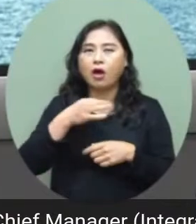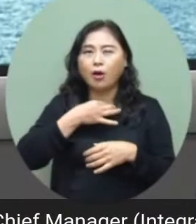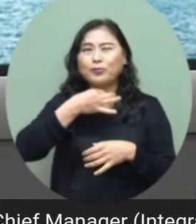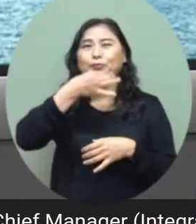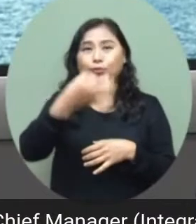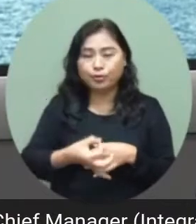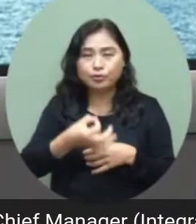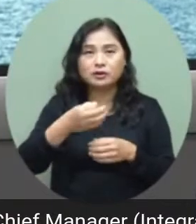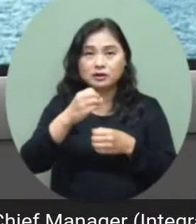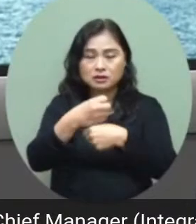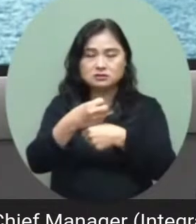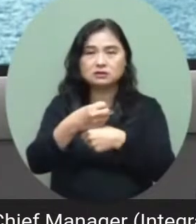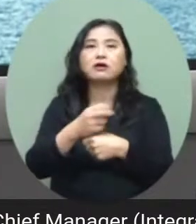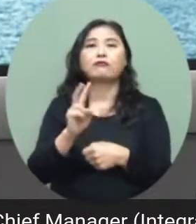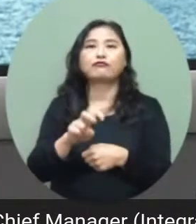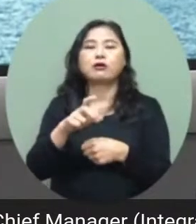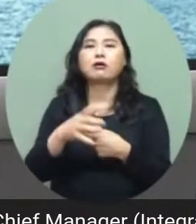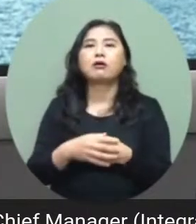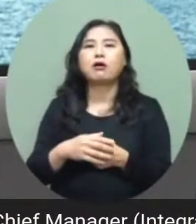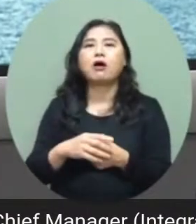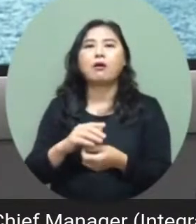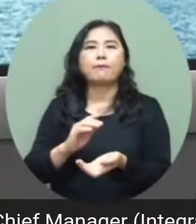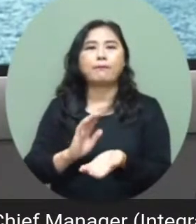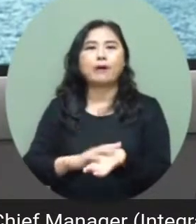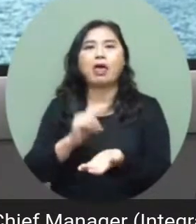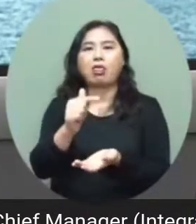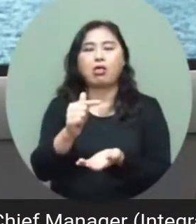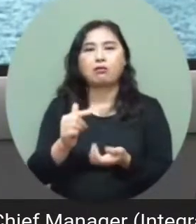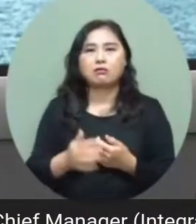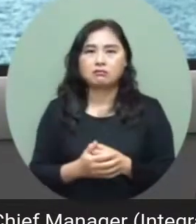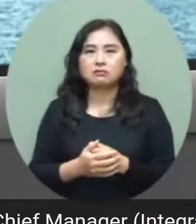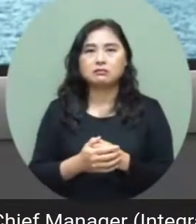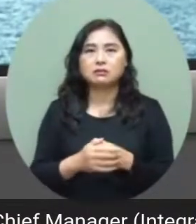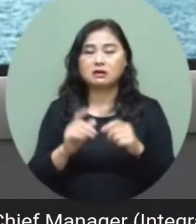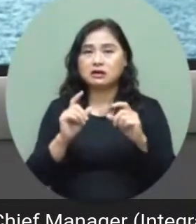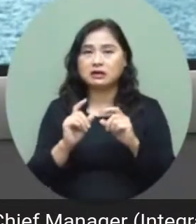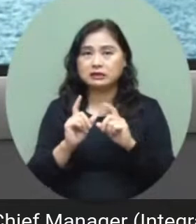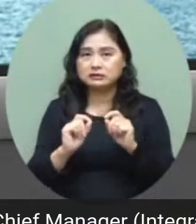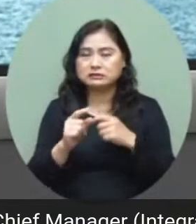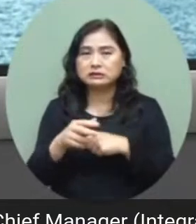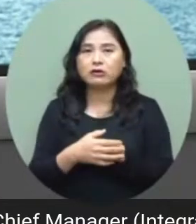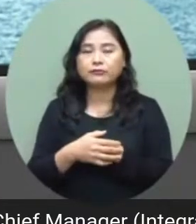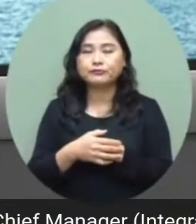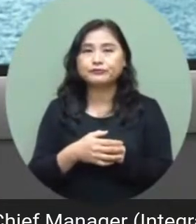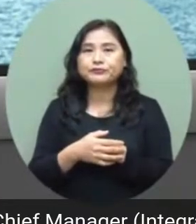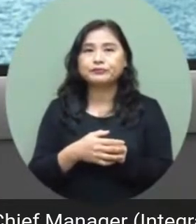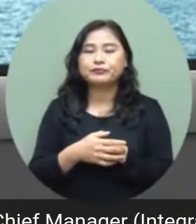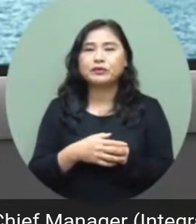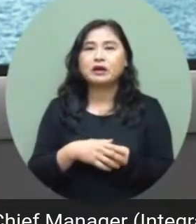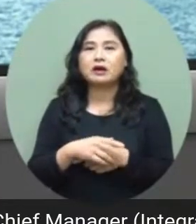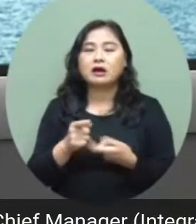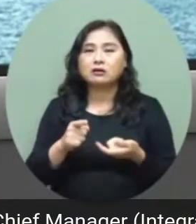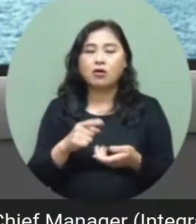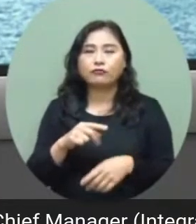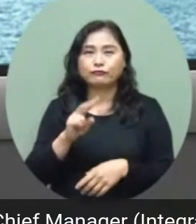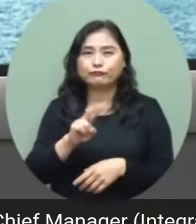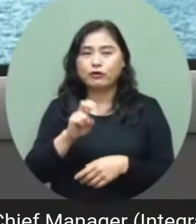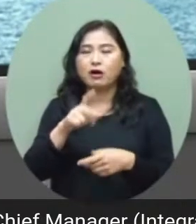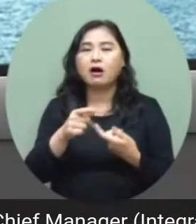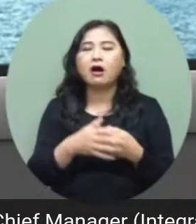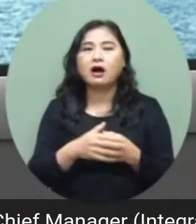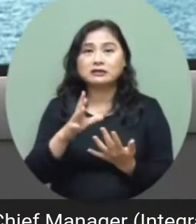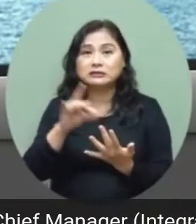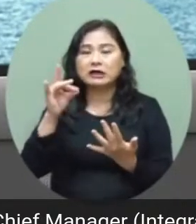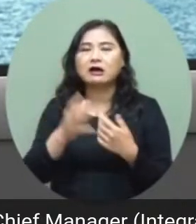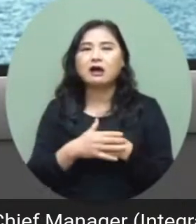high. And after conducting tests on her deep throat saliva, she was tested positive. And therefore,